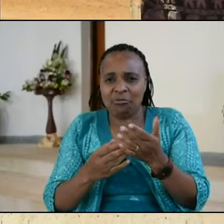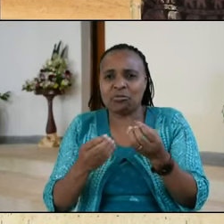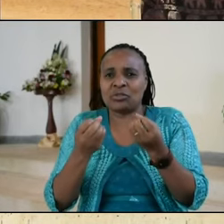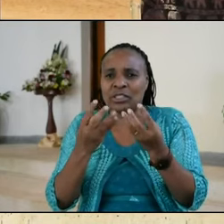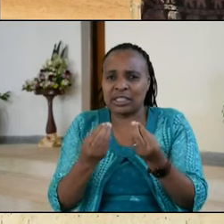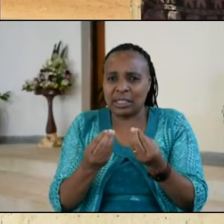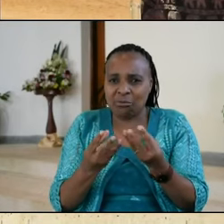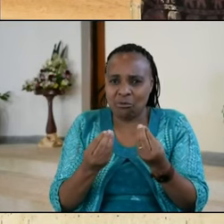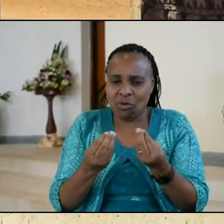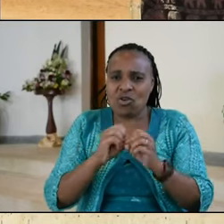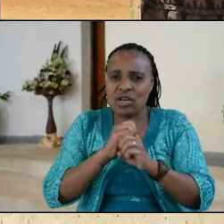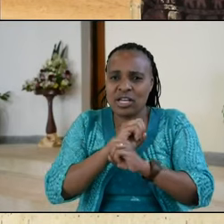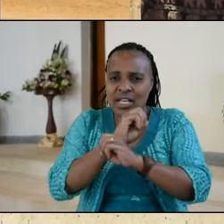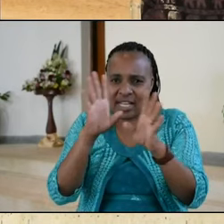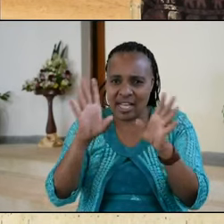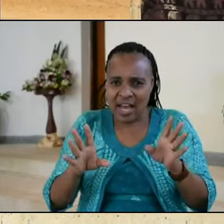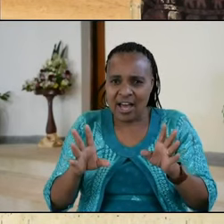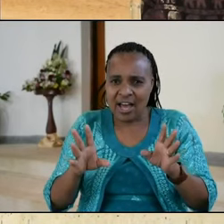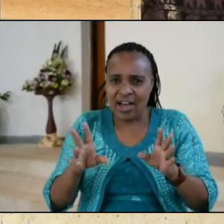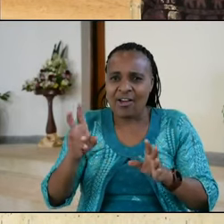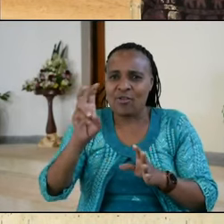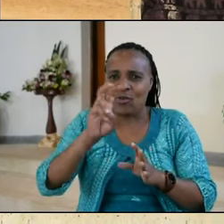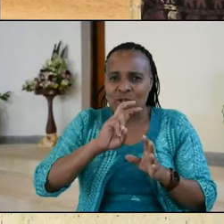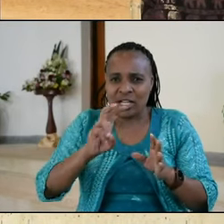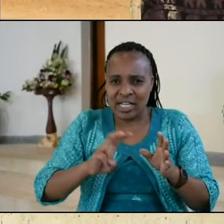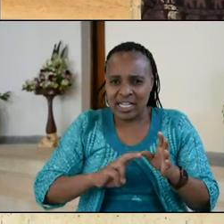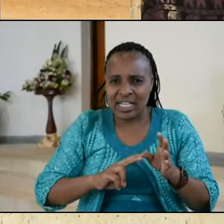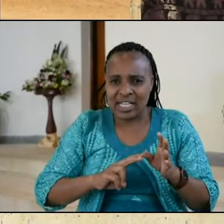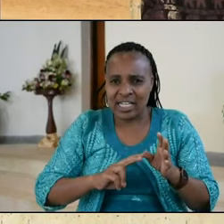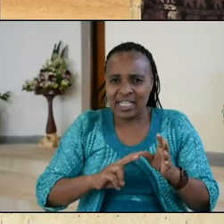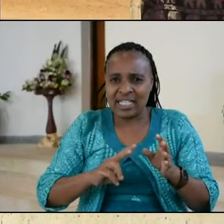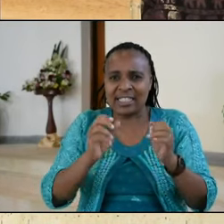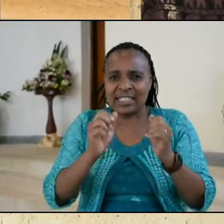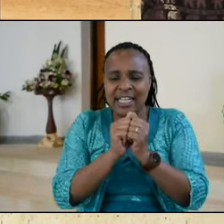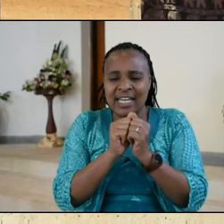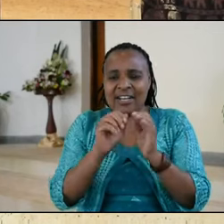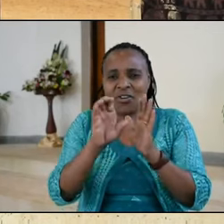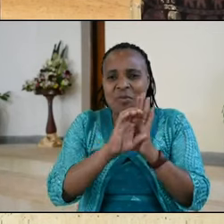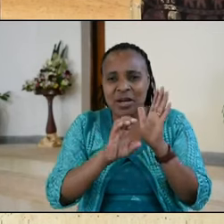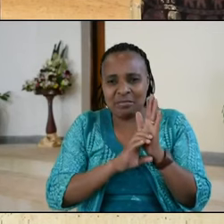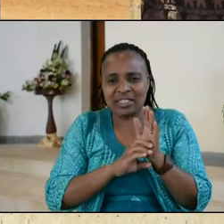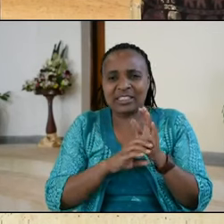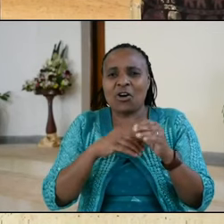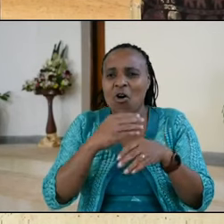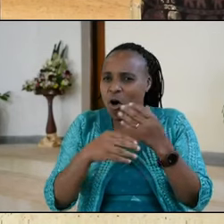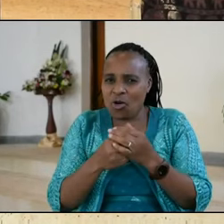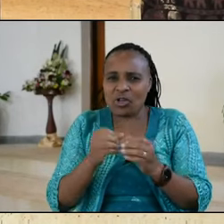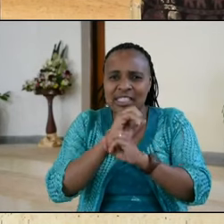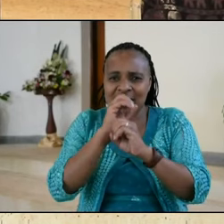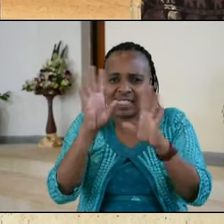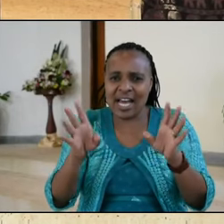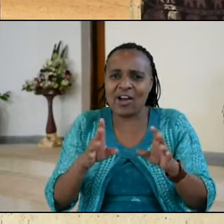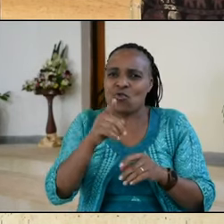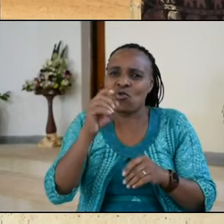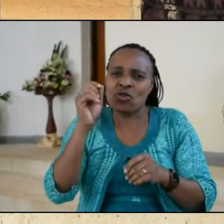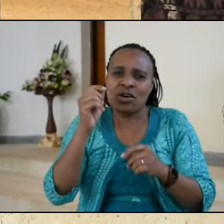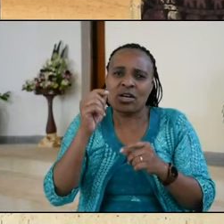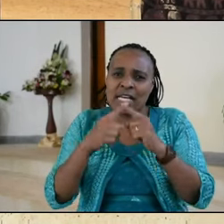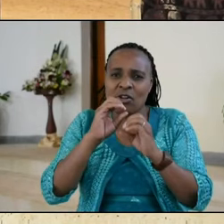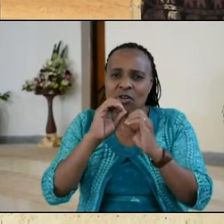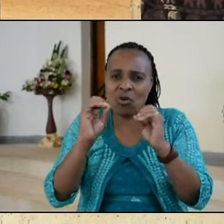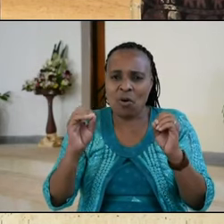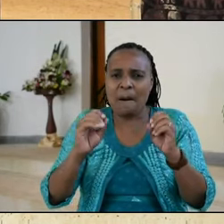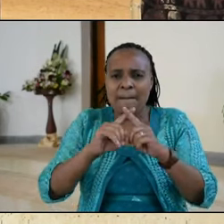clear. Yeah. You will read the Ten Commandments and it says, thou shalt not kill. And it's very clear, thou shalt not kill. But you get to